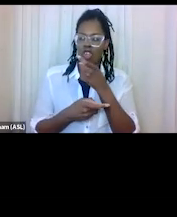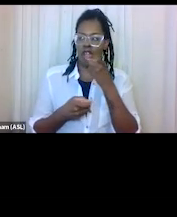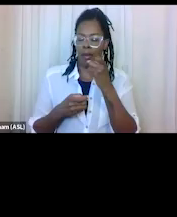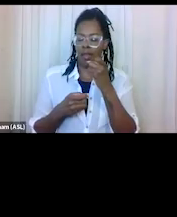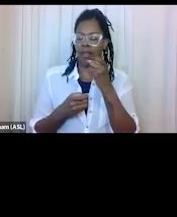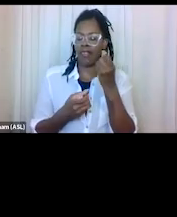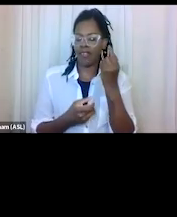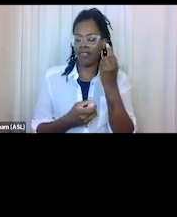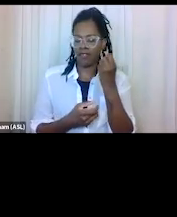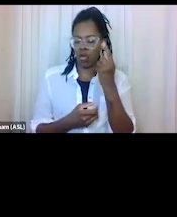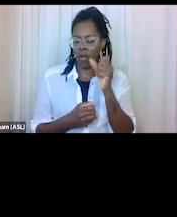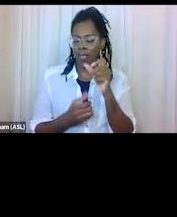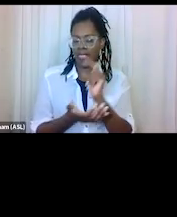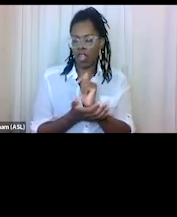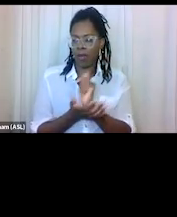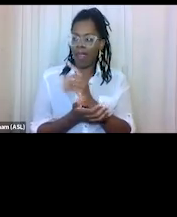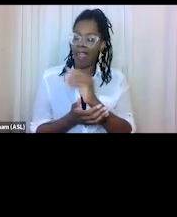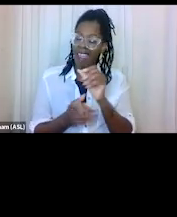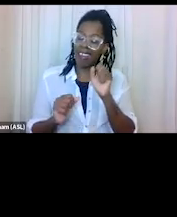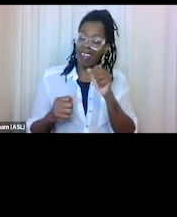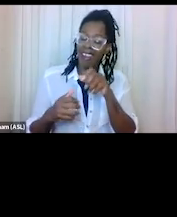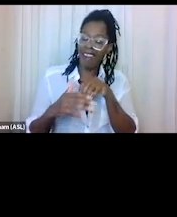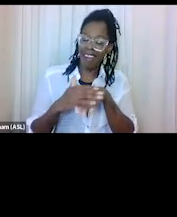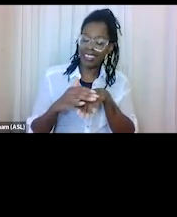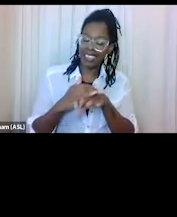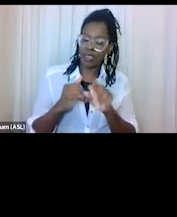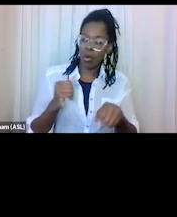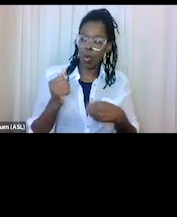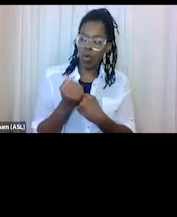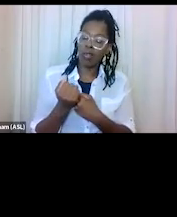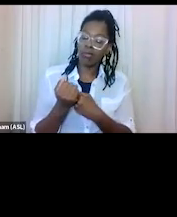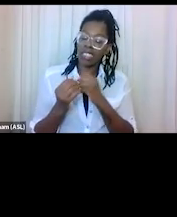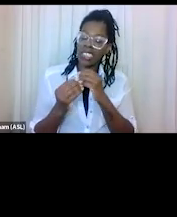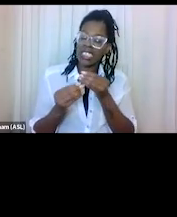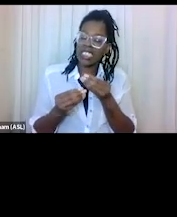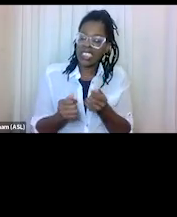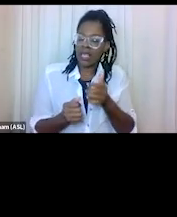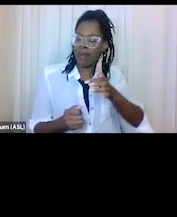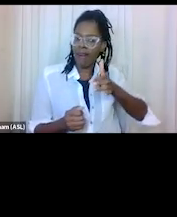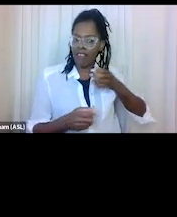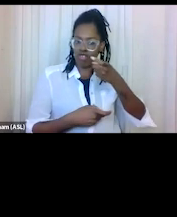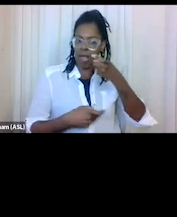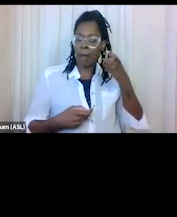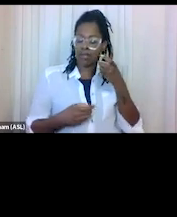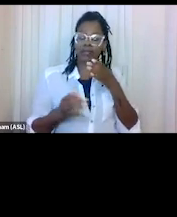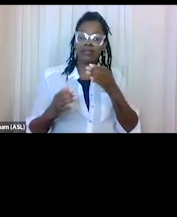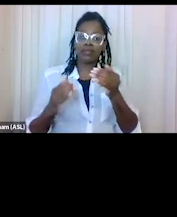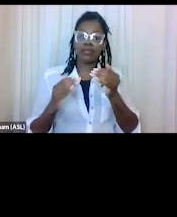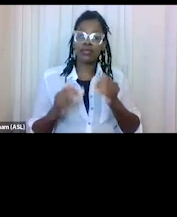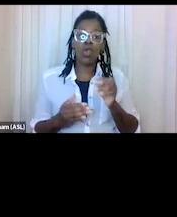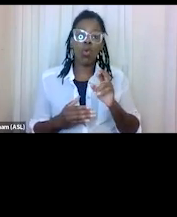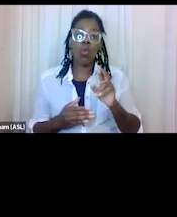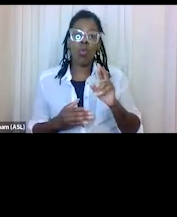way of accessing support and healing the past traumas that have happened. And again, the regulation part is co-regulation, right?